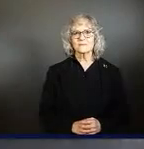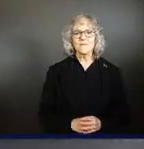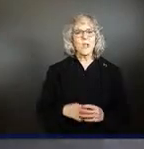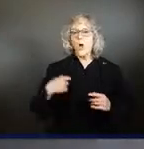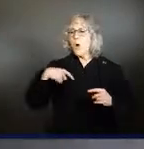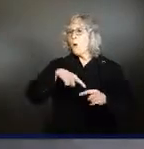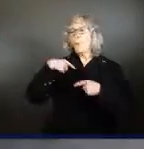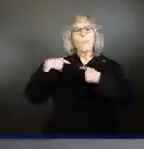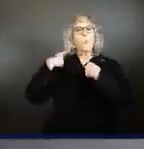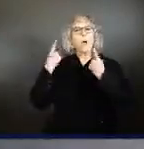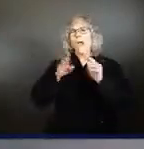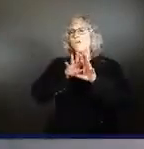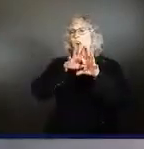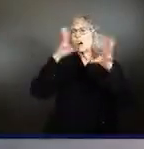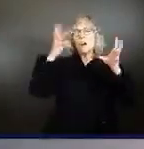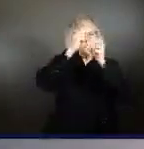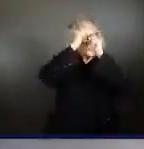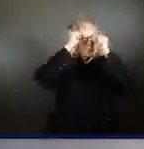We have uncovered wonders